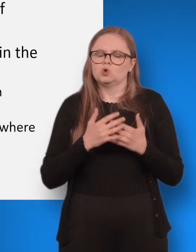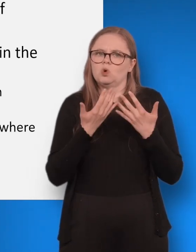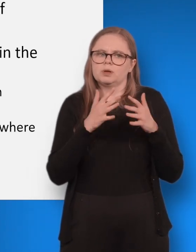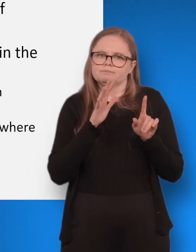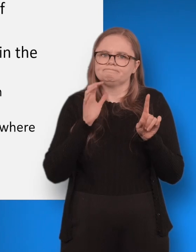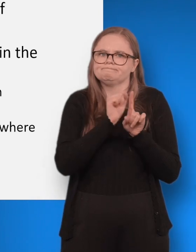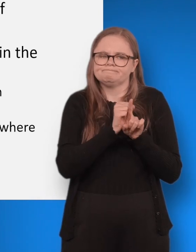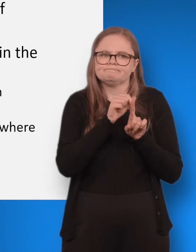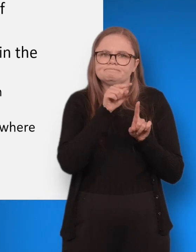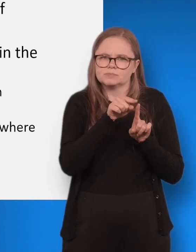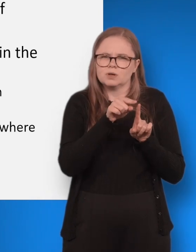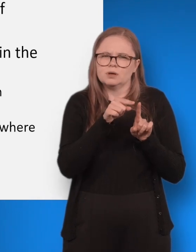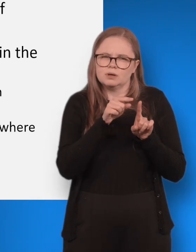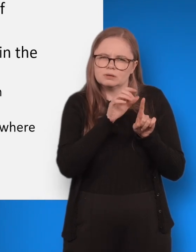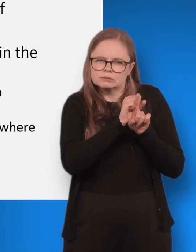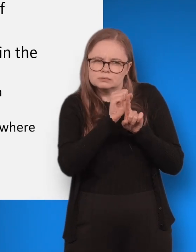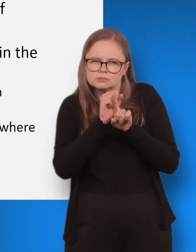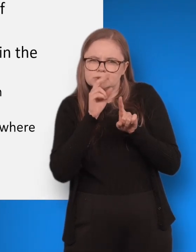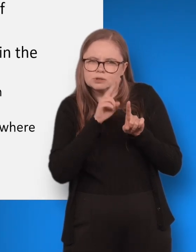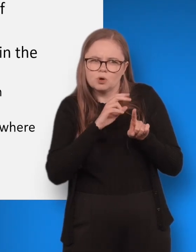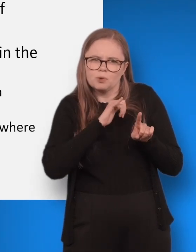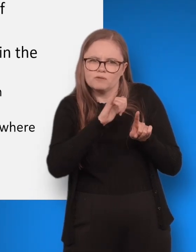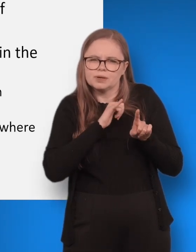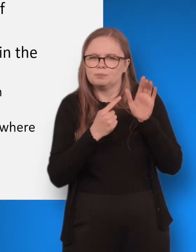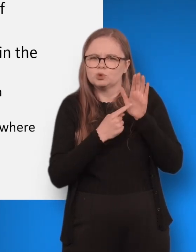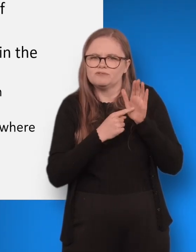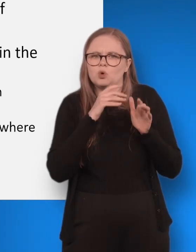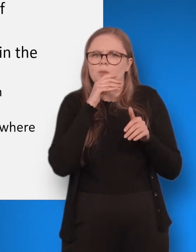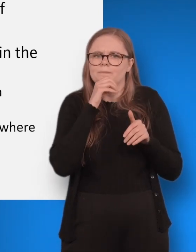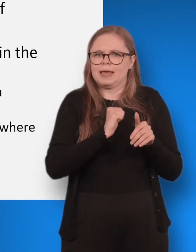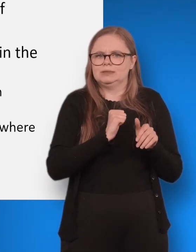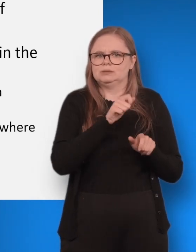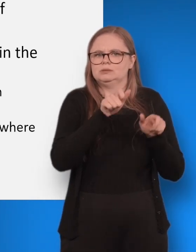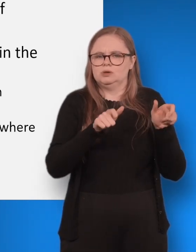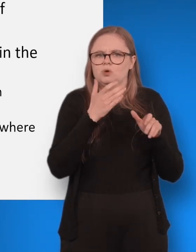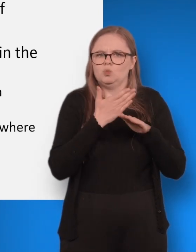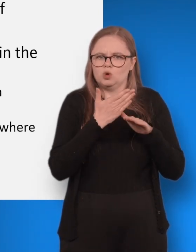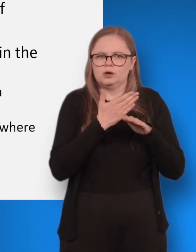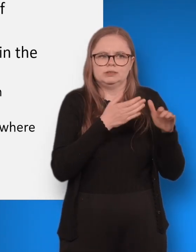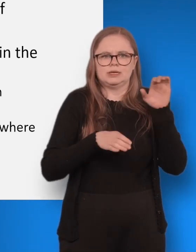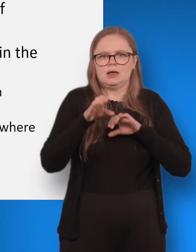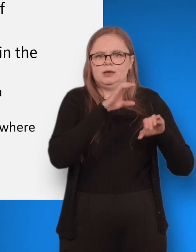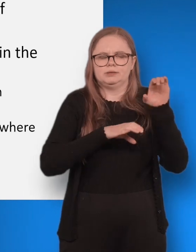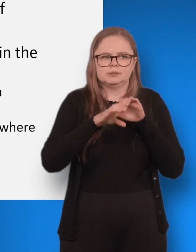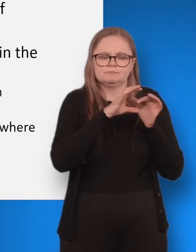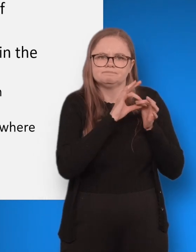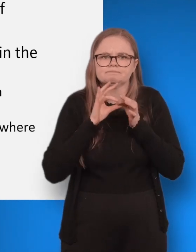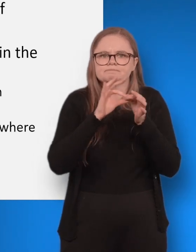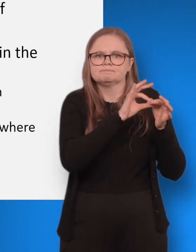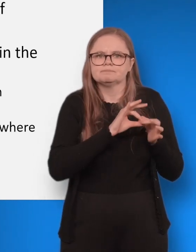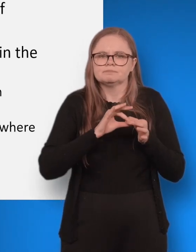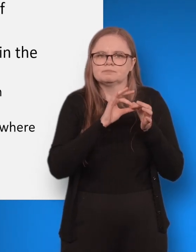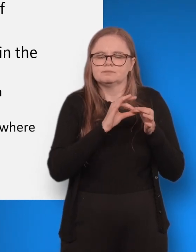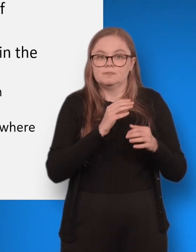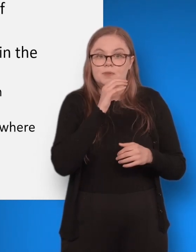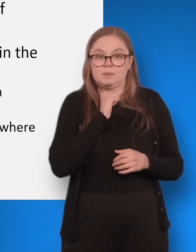underpins many patterns of collaboration amongst among men scientists, where men researchers